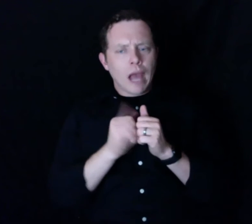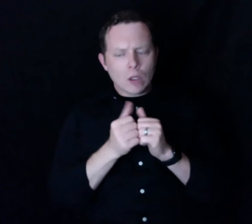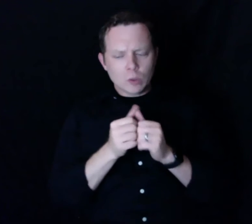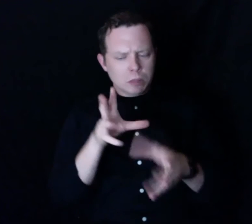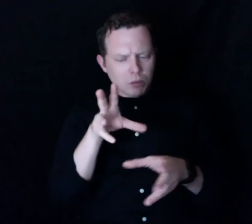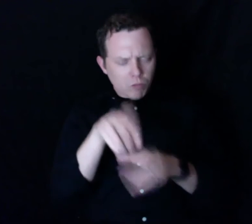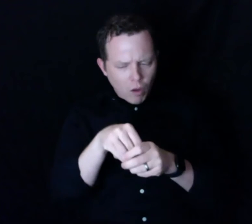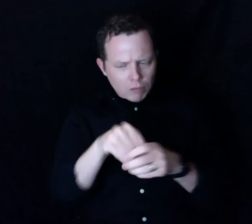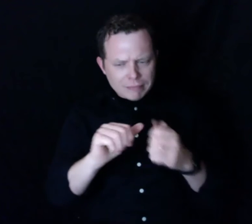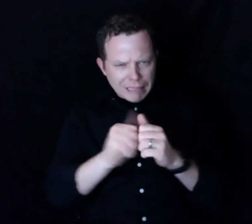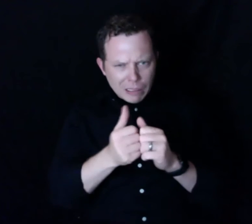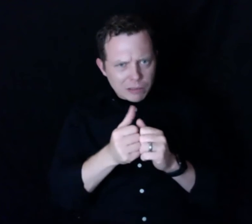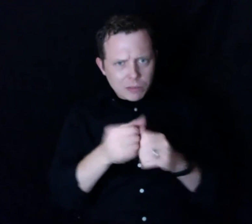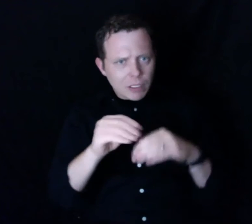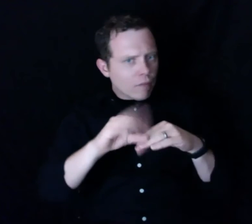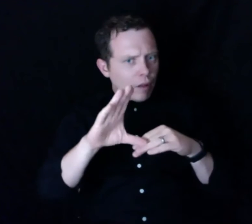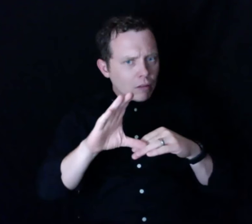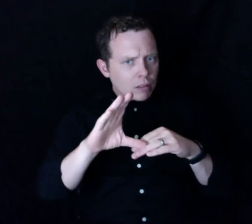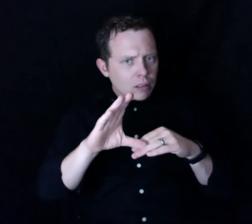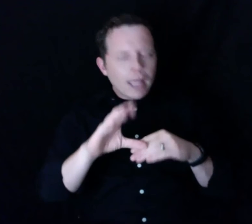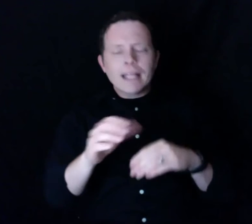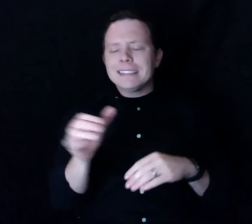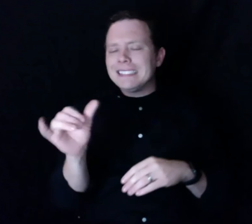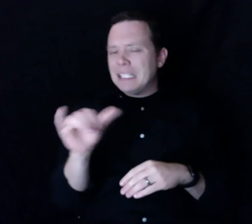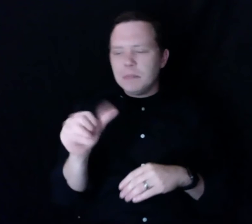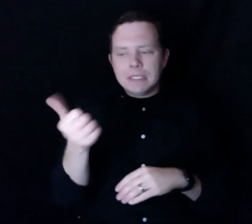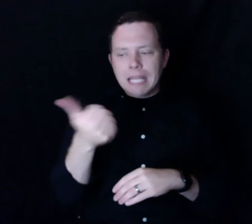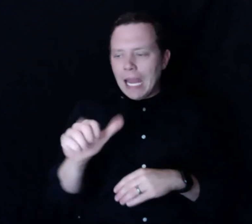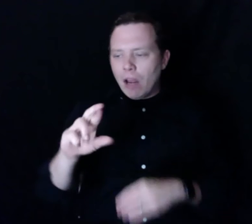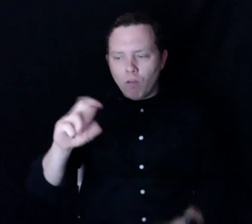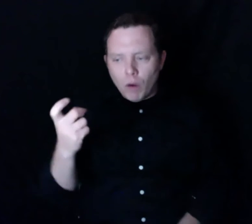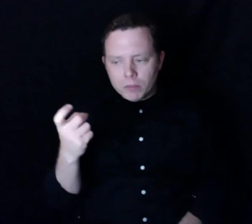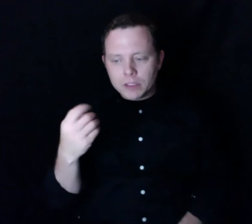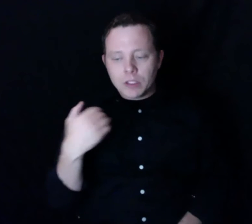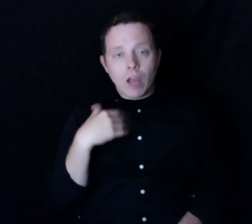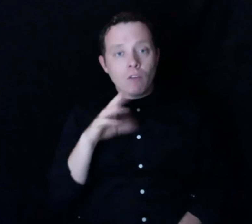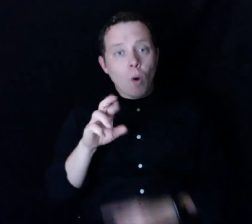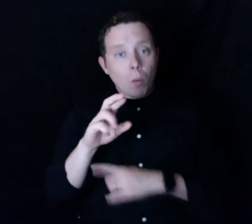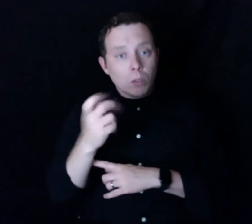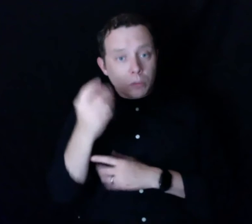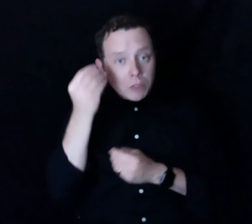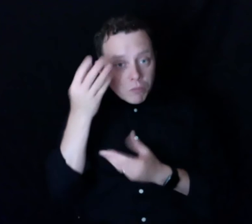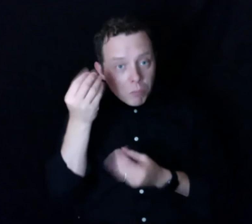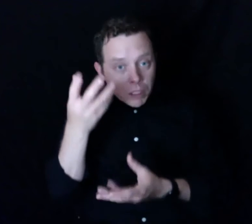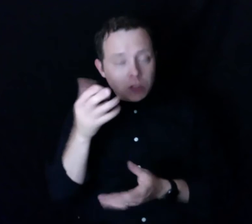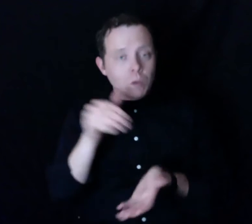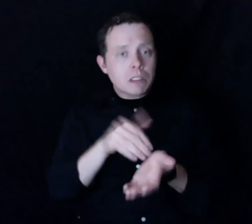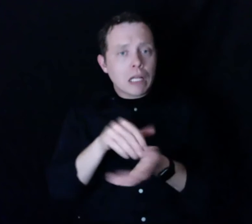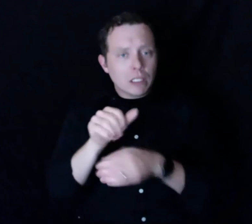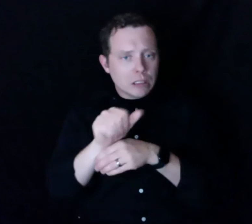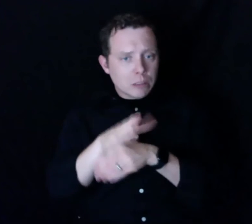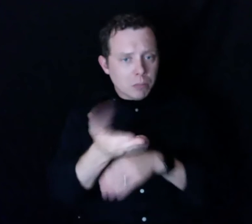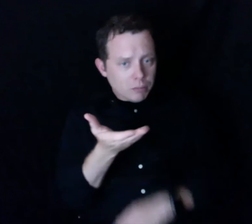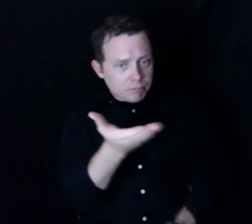same thing you would do at any pharmacy. To have your prescription information, your doctor can send it in, and